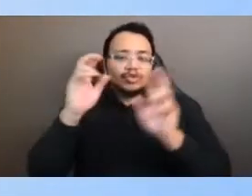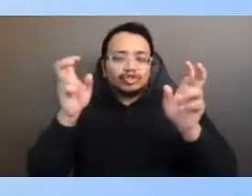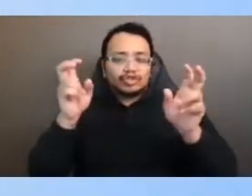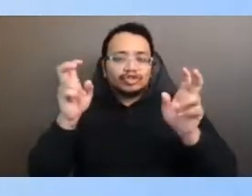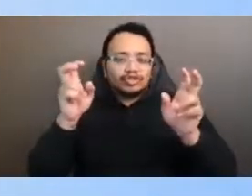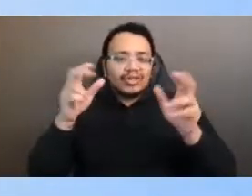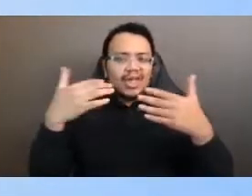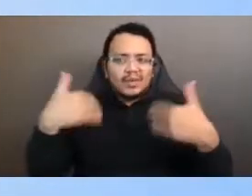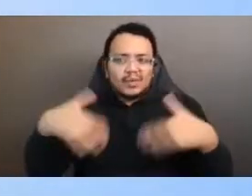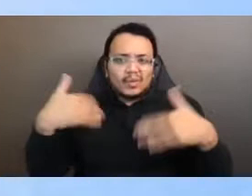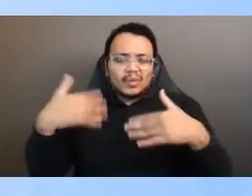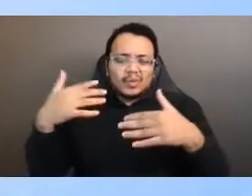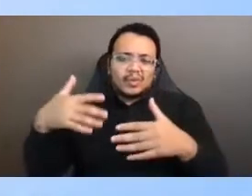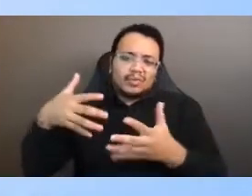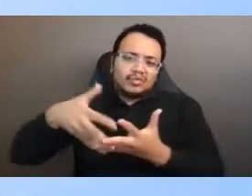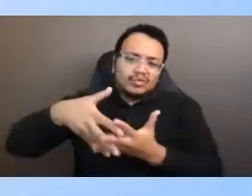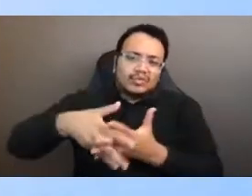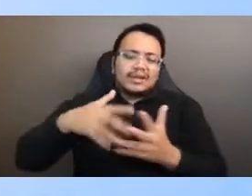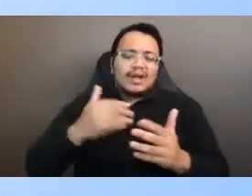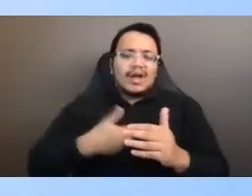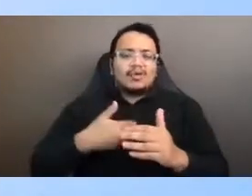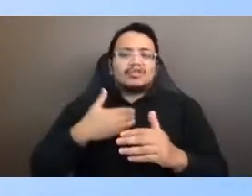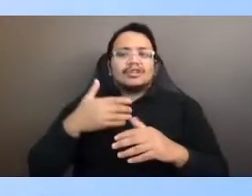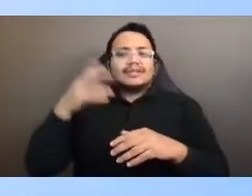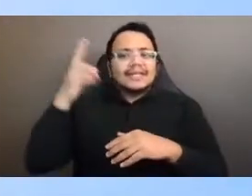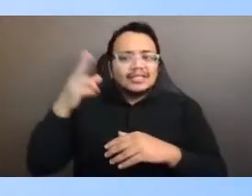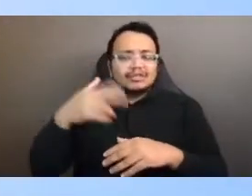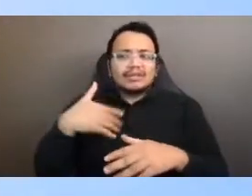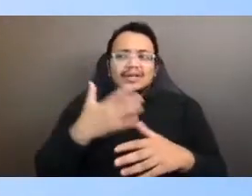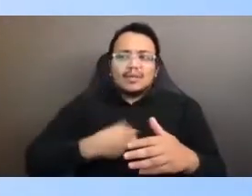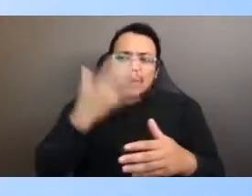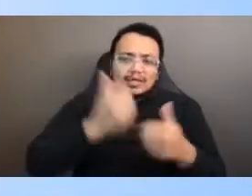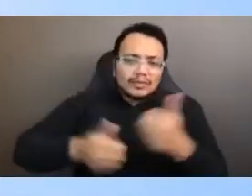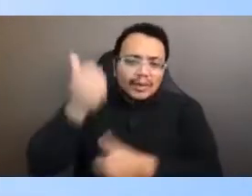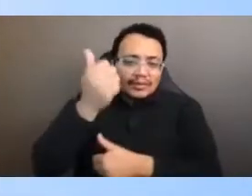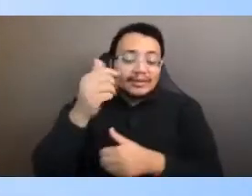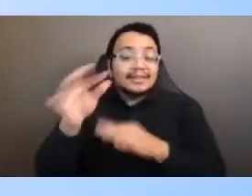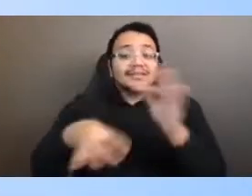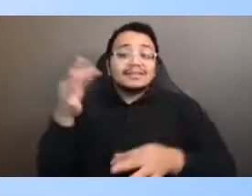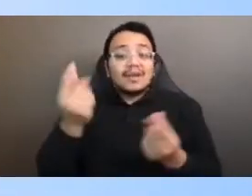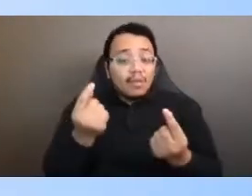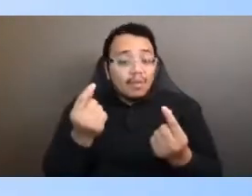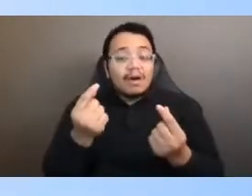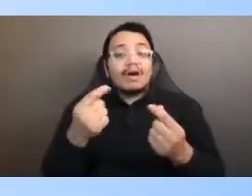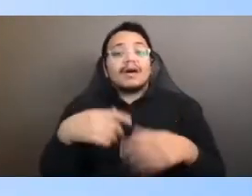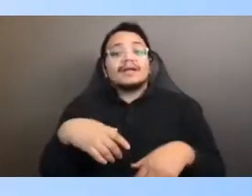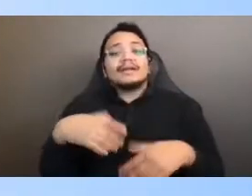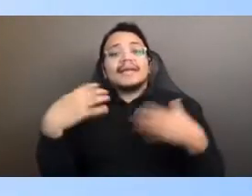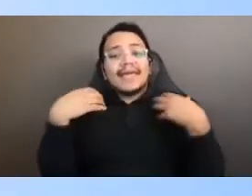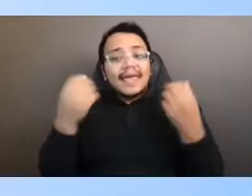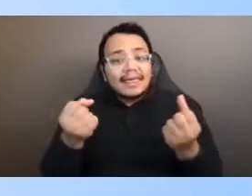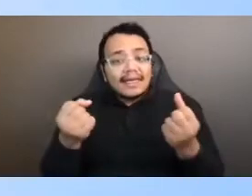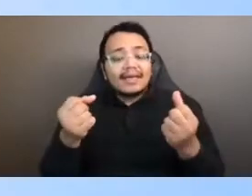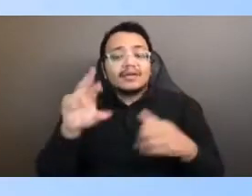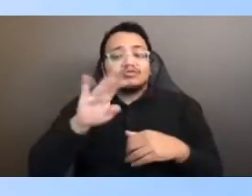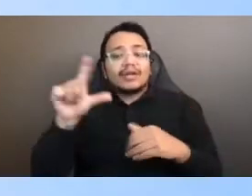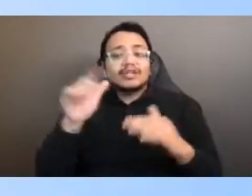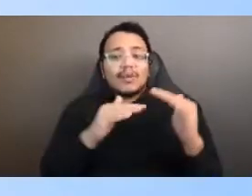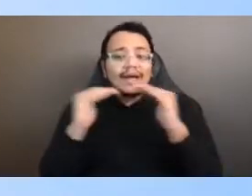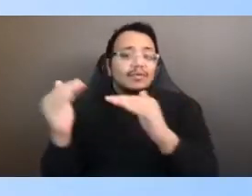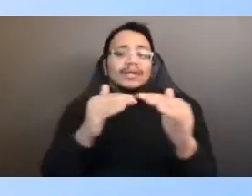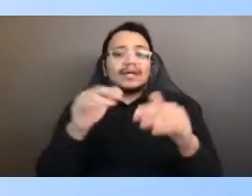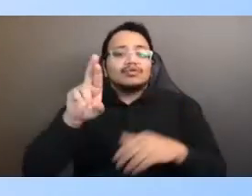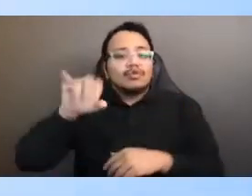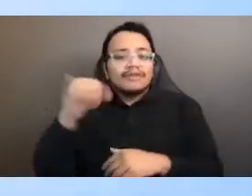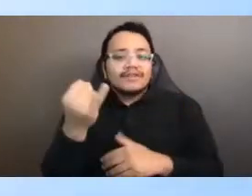history of racism and white supremacy. And we replace that with healing, race equity, restorative justice, and family partnership. All of